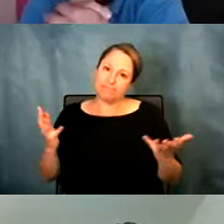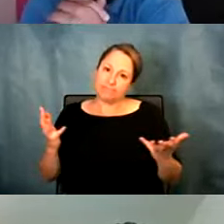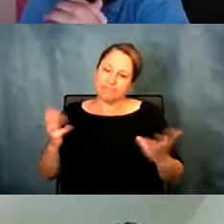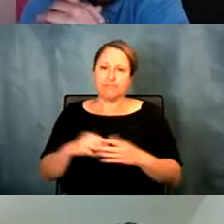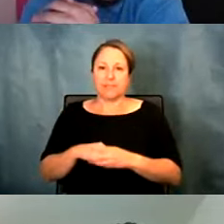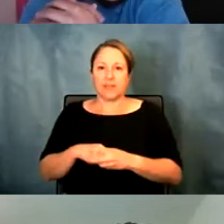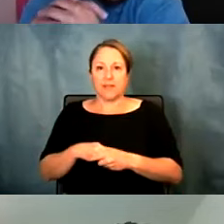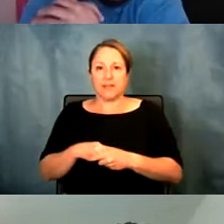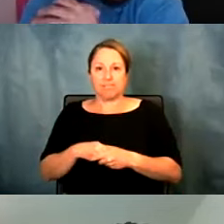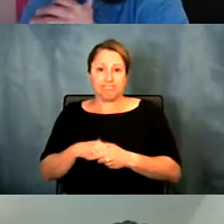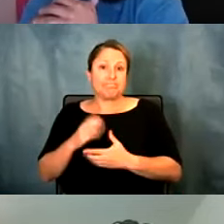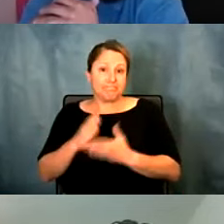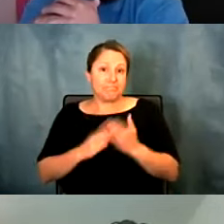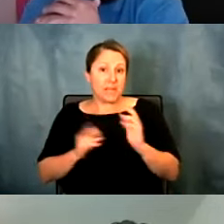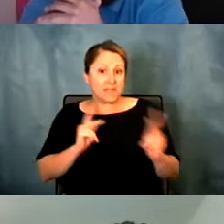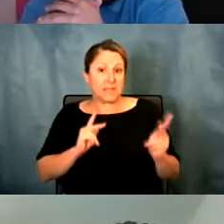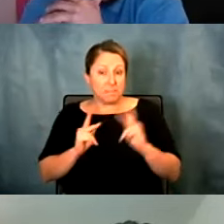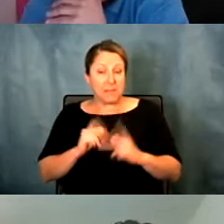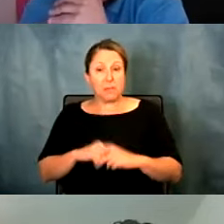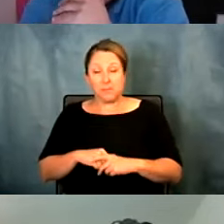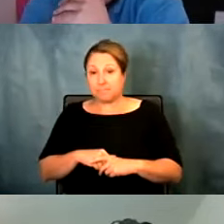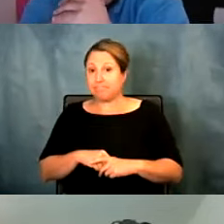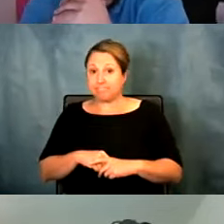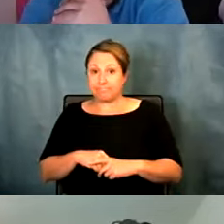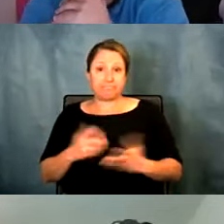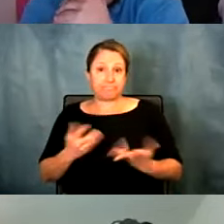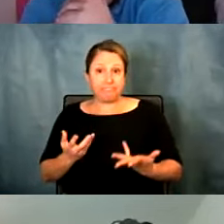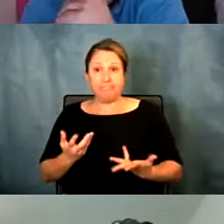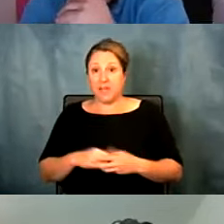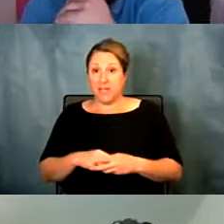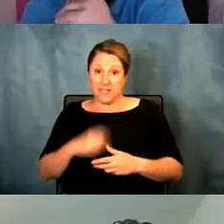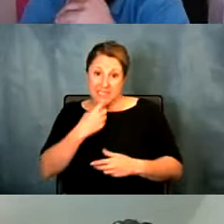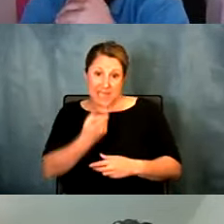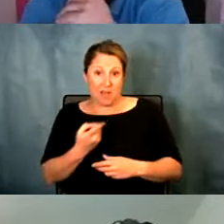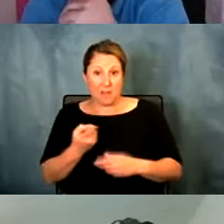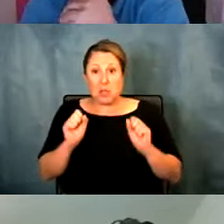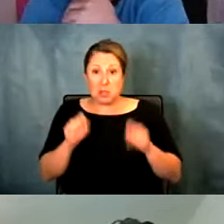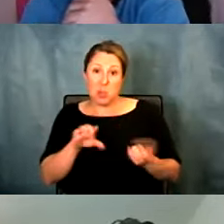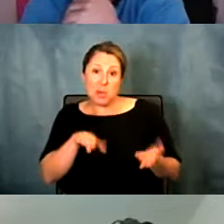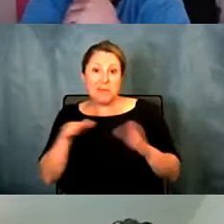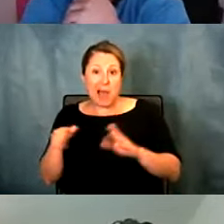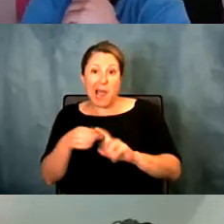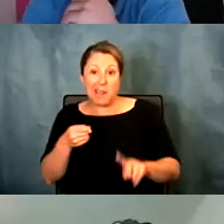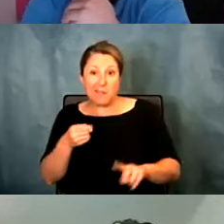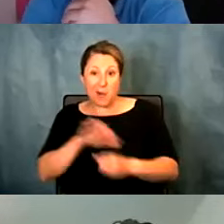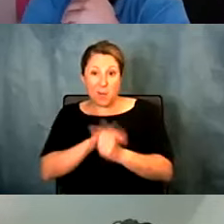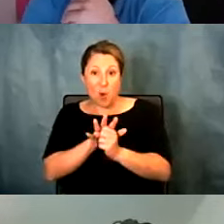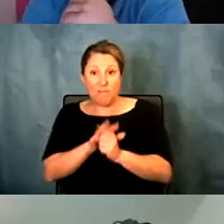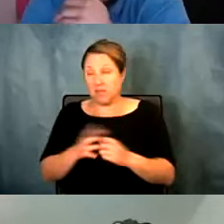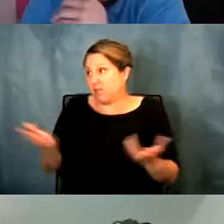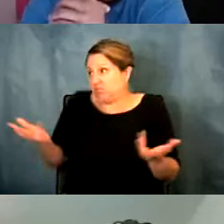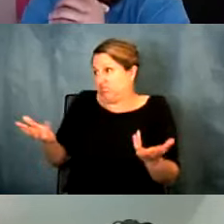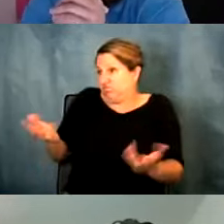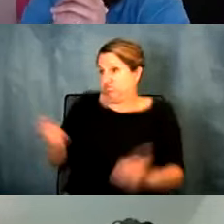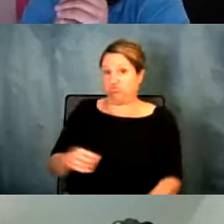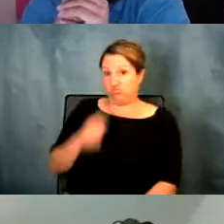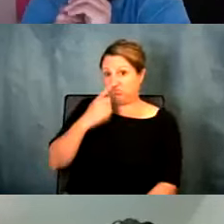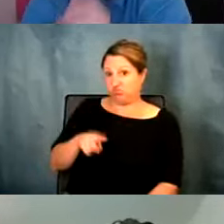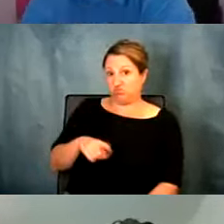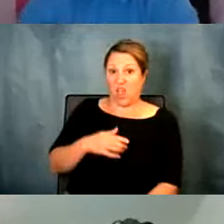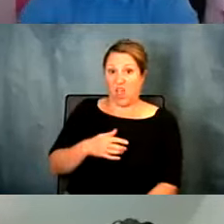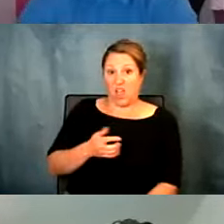definitely true. There are some people to whom you're like, you could die from this disease, and they're like, that doesn't concern me. I'd rather take that